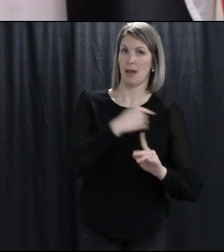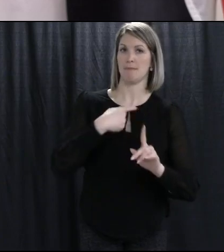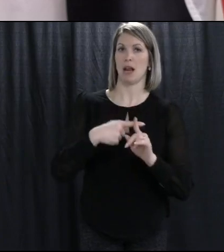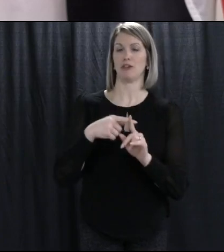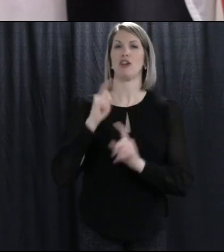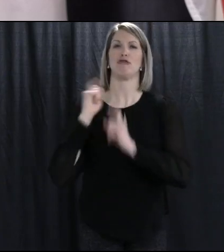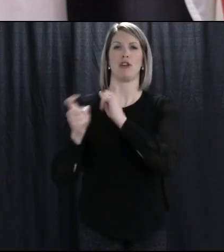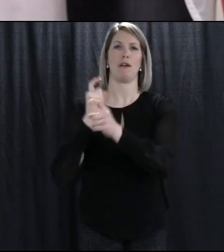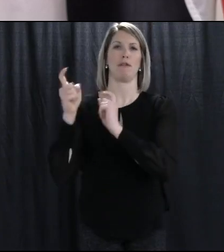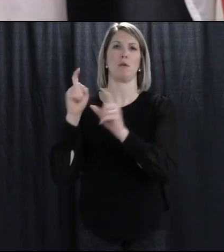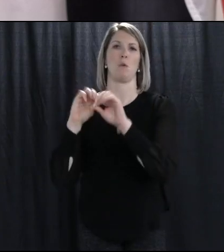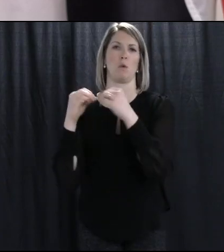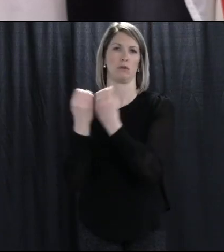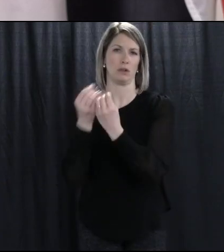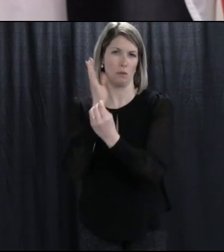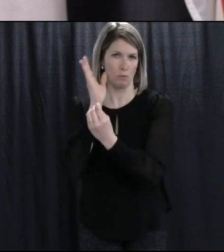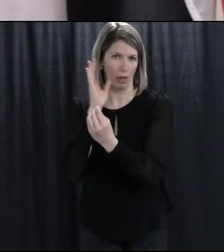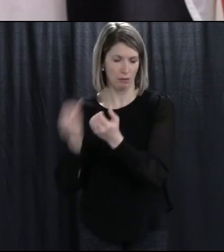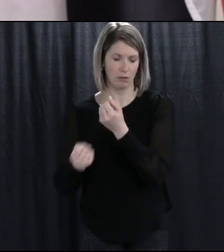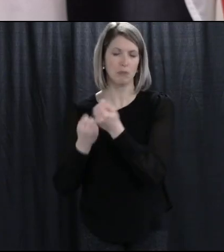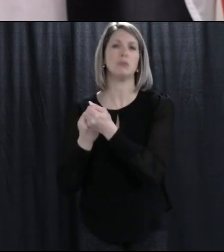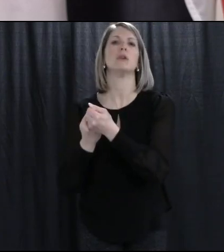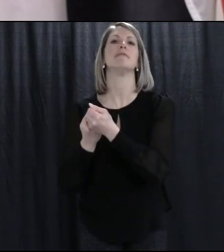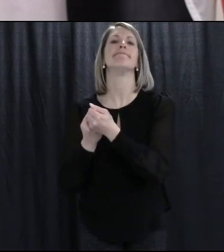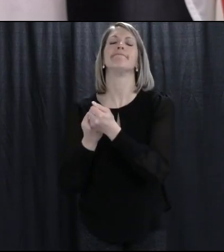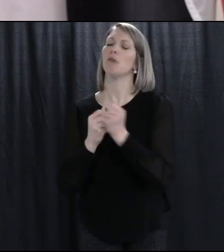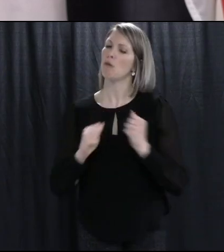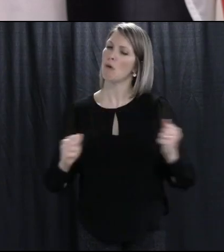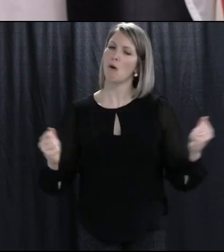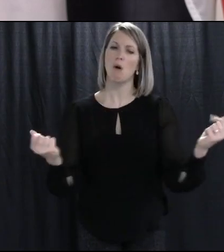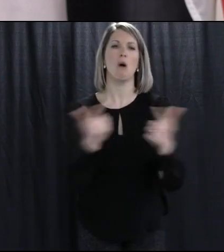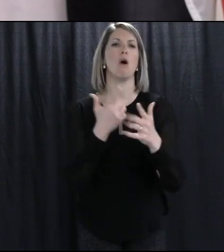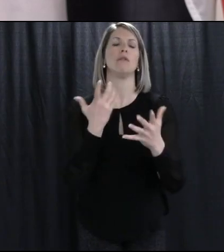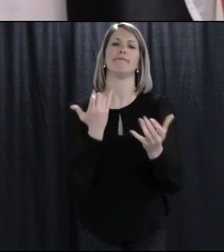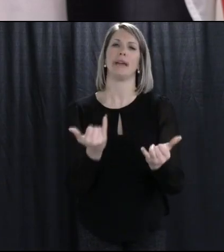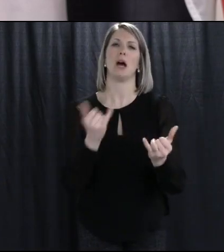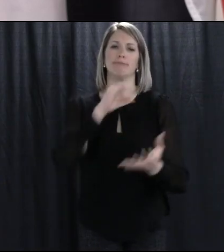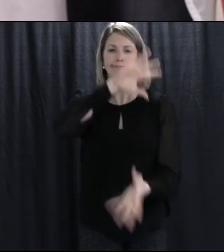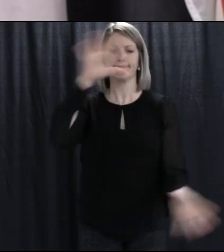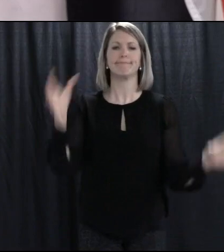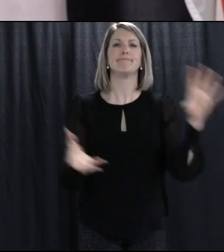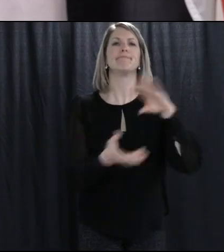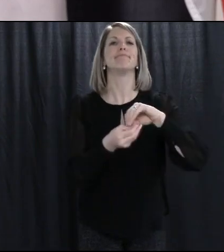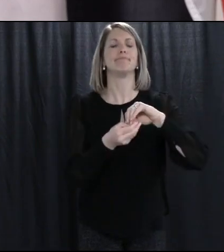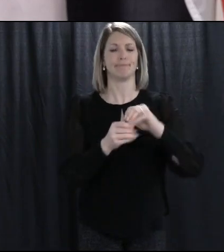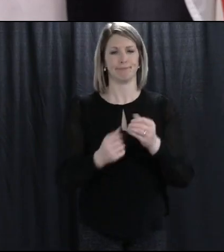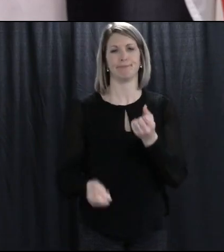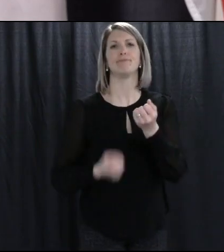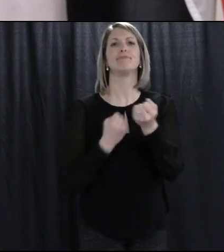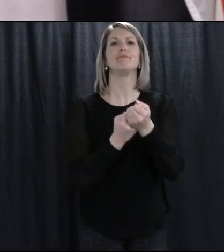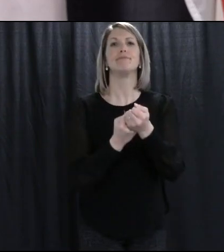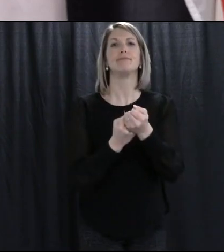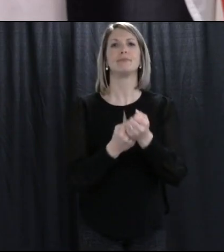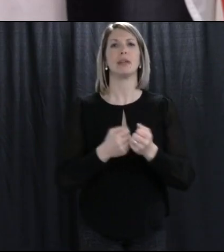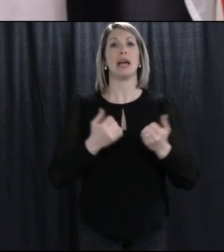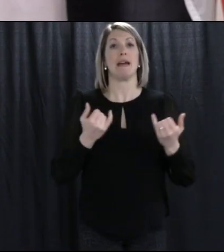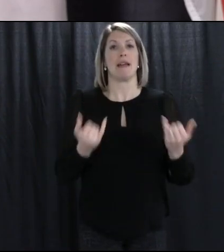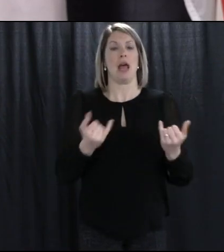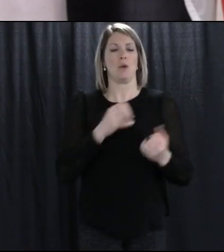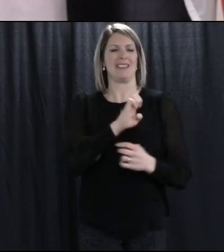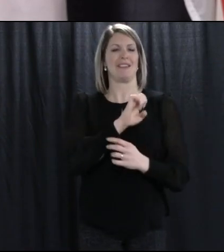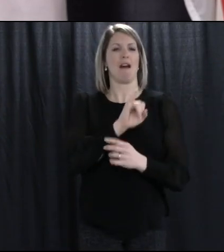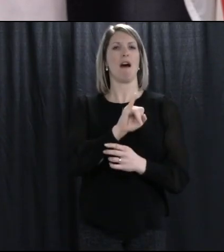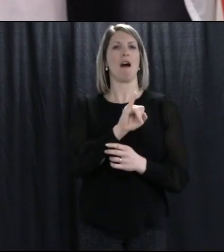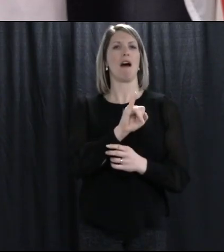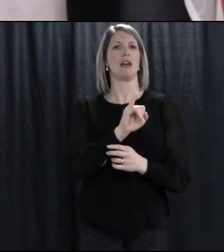allow greater flexibility for taxpayers be able to file on June 1st, 2020